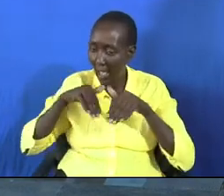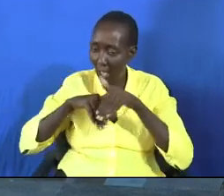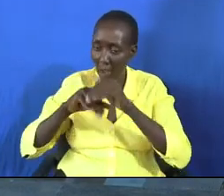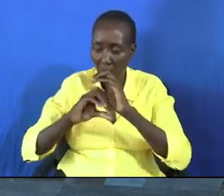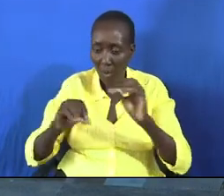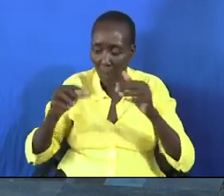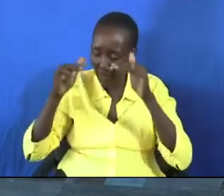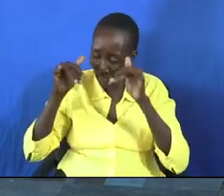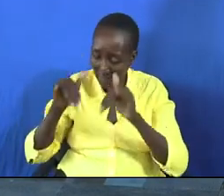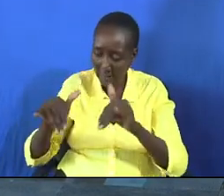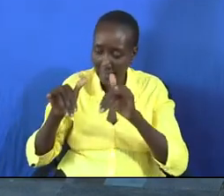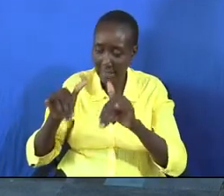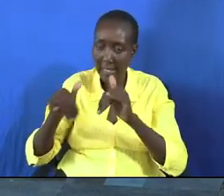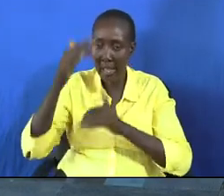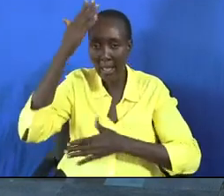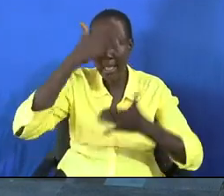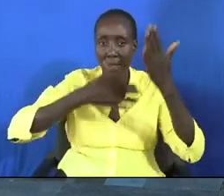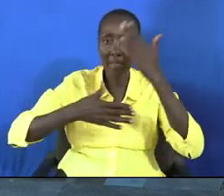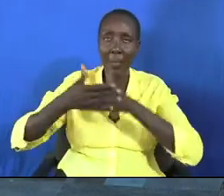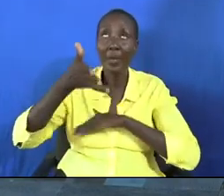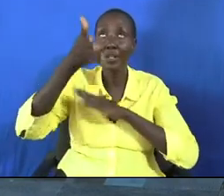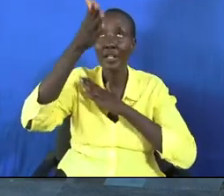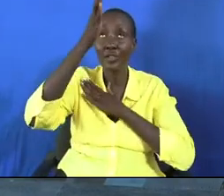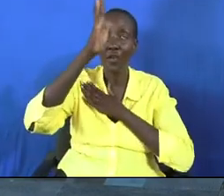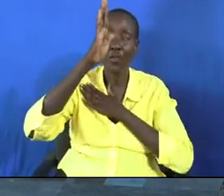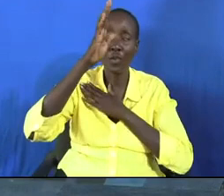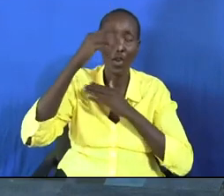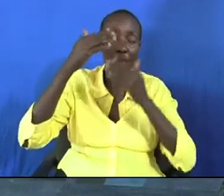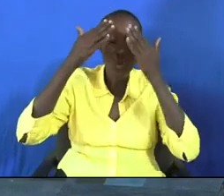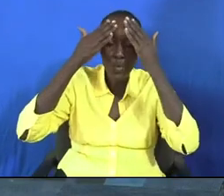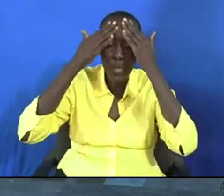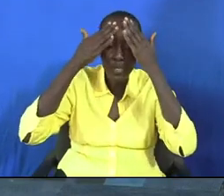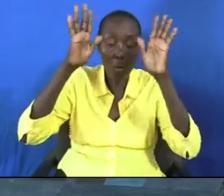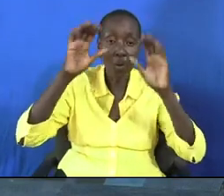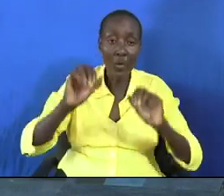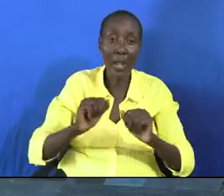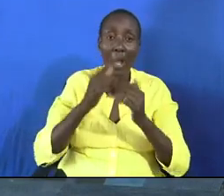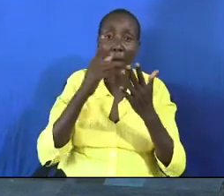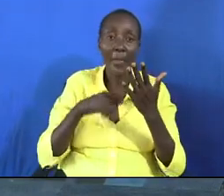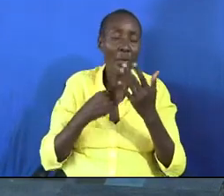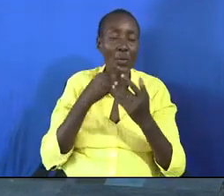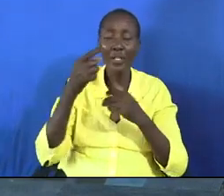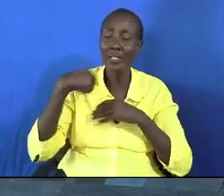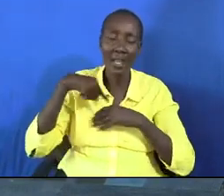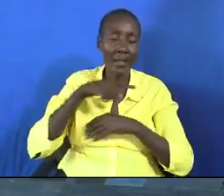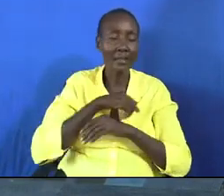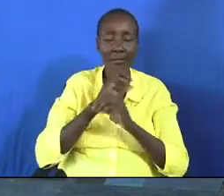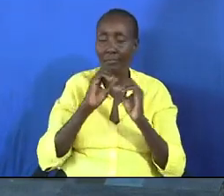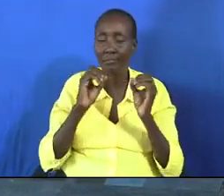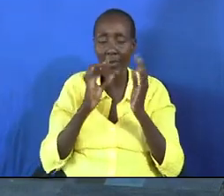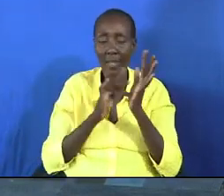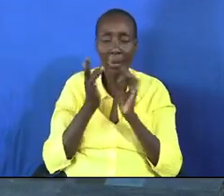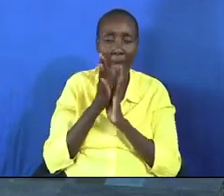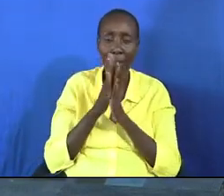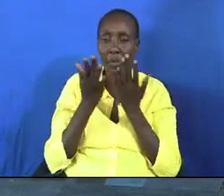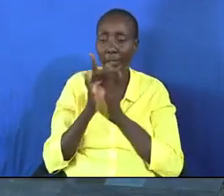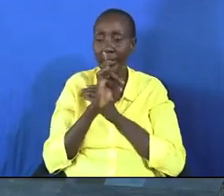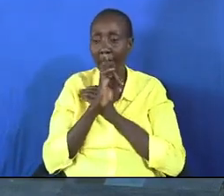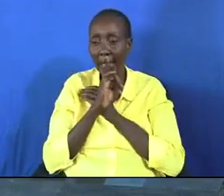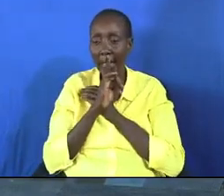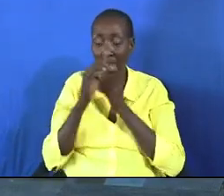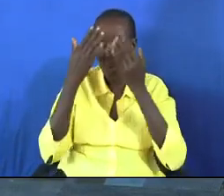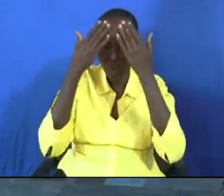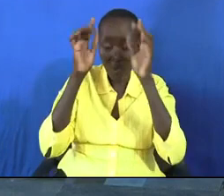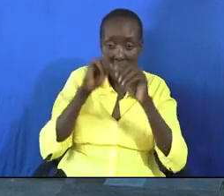He was left behind in the presence of the Lord. We do not know what happened. We are not told what happened when he left. He